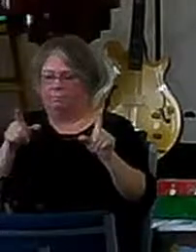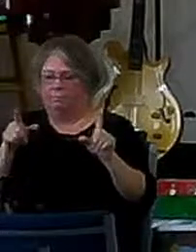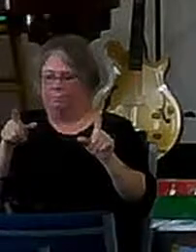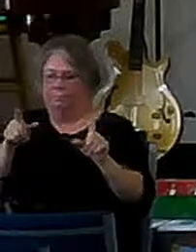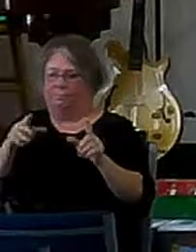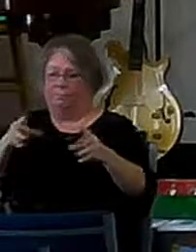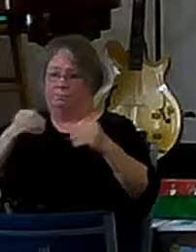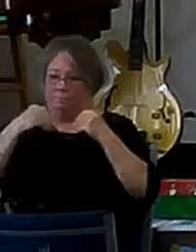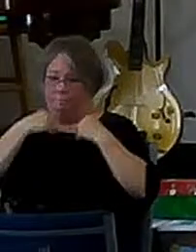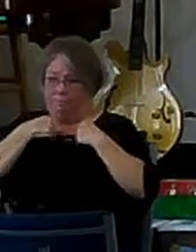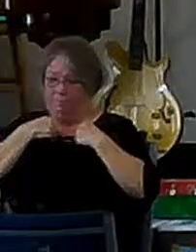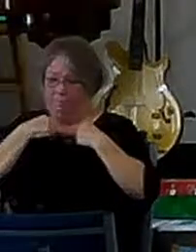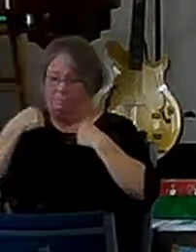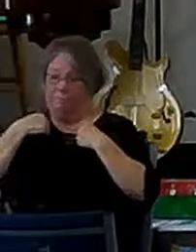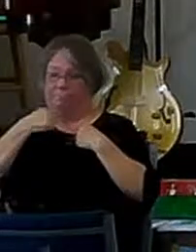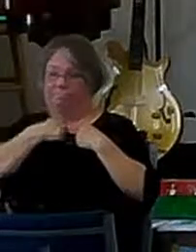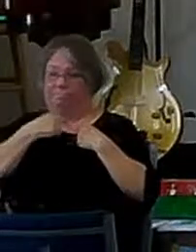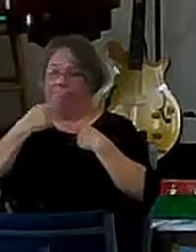Father.